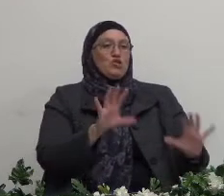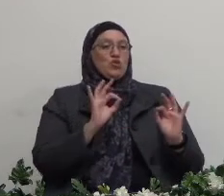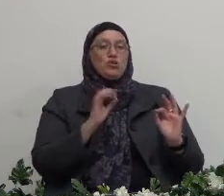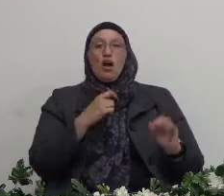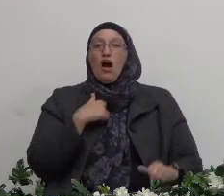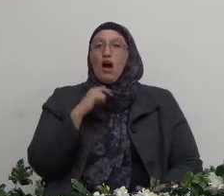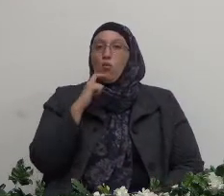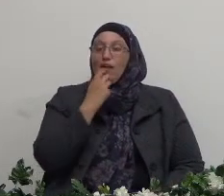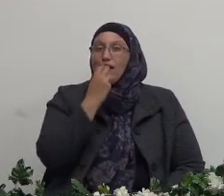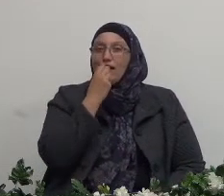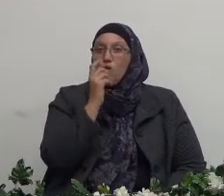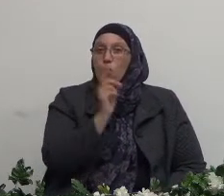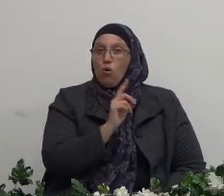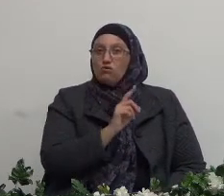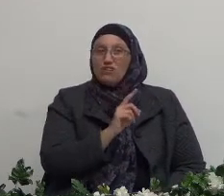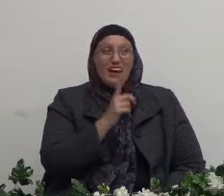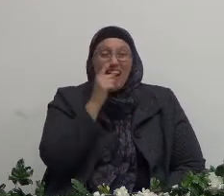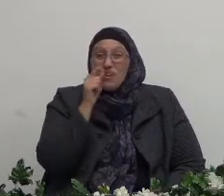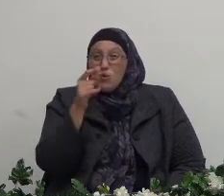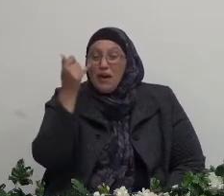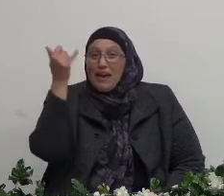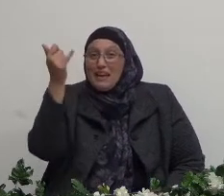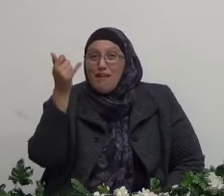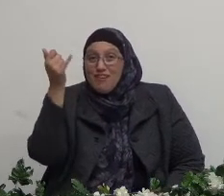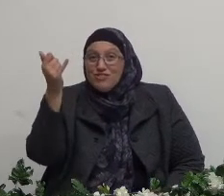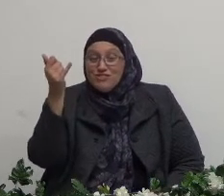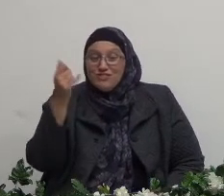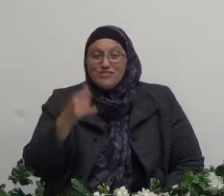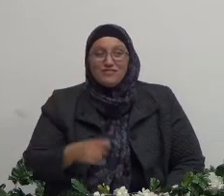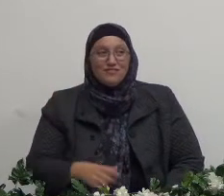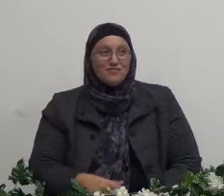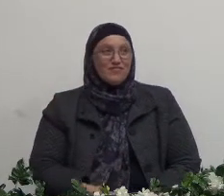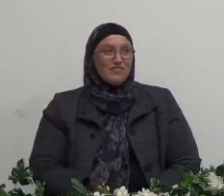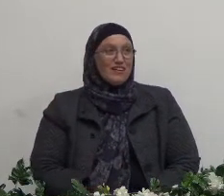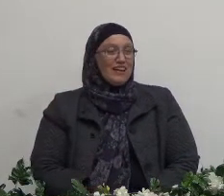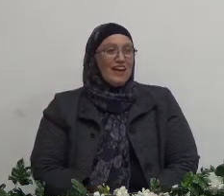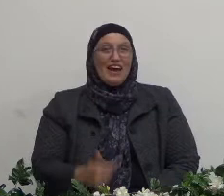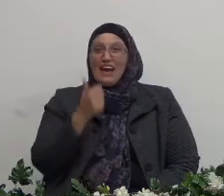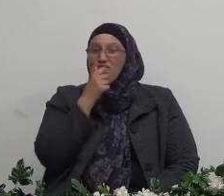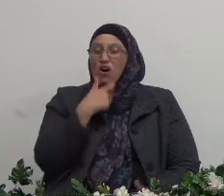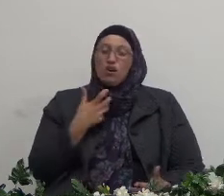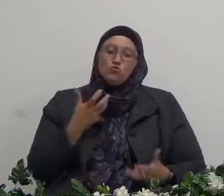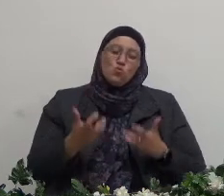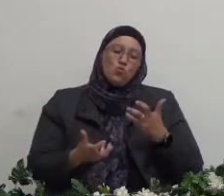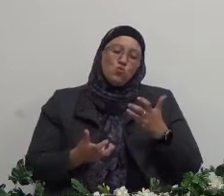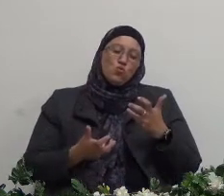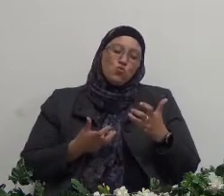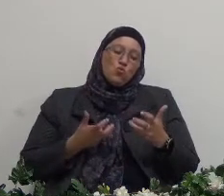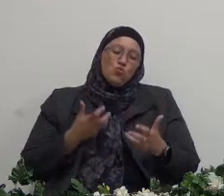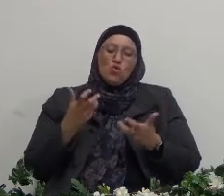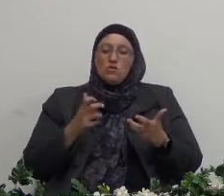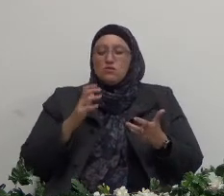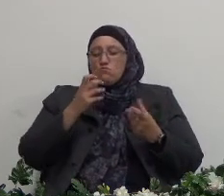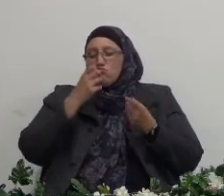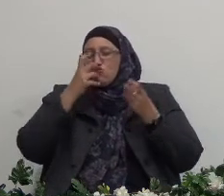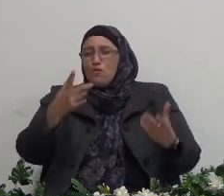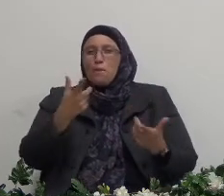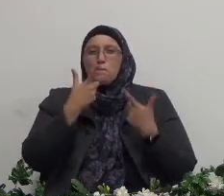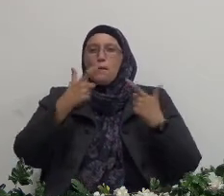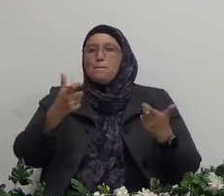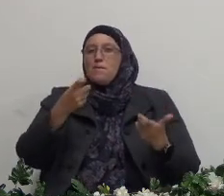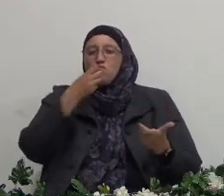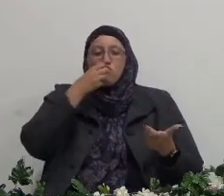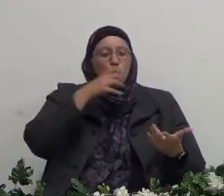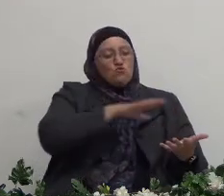I was to put you a succulent meal on the table and I'd serve you